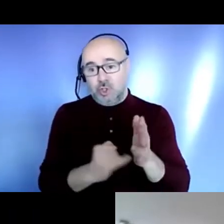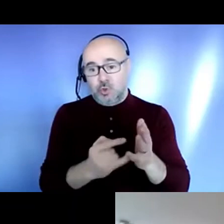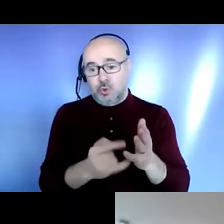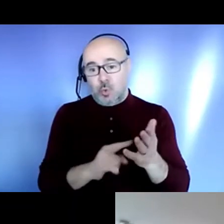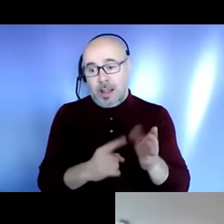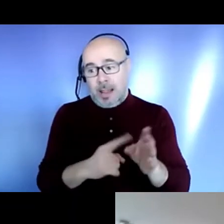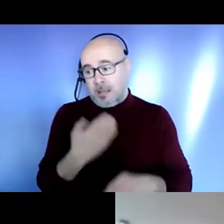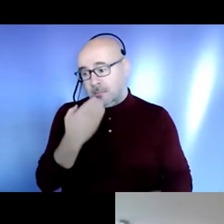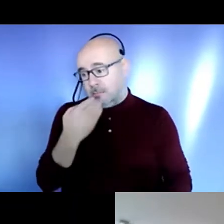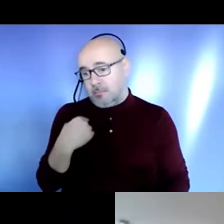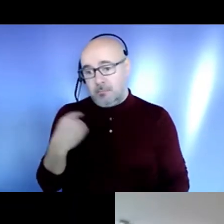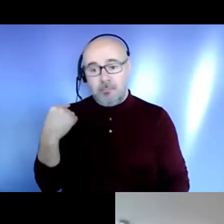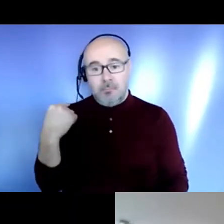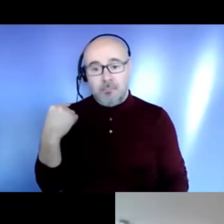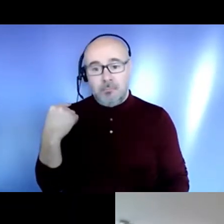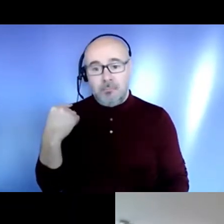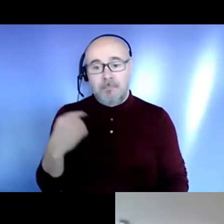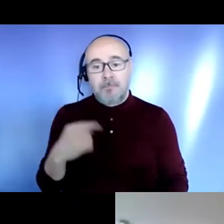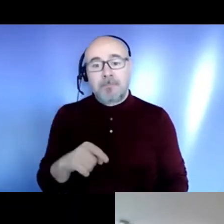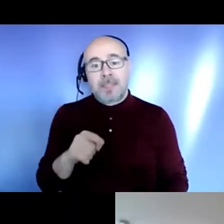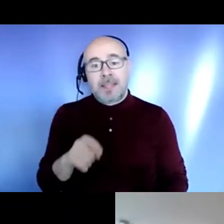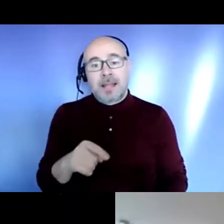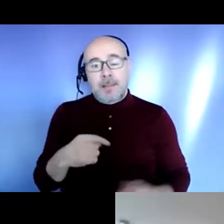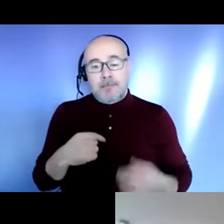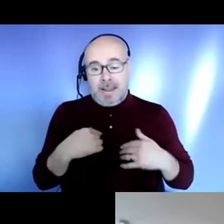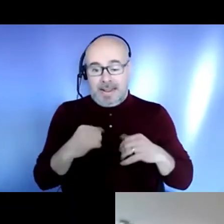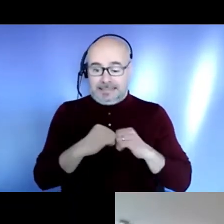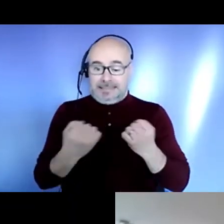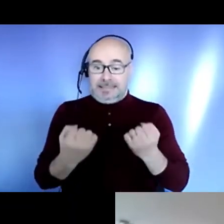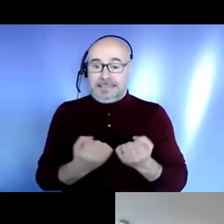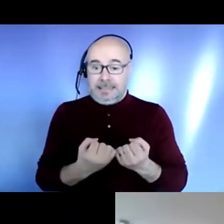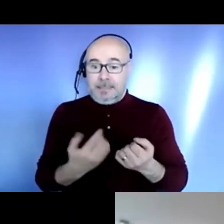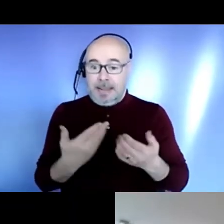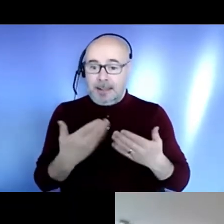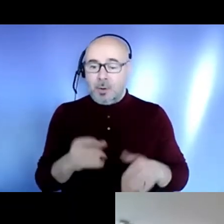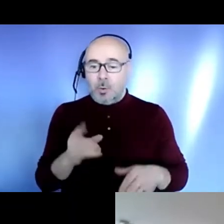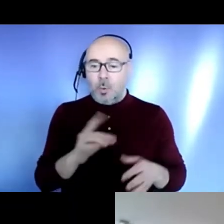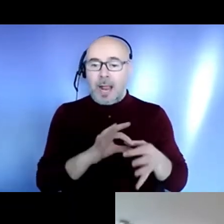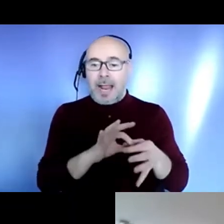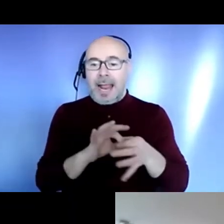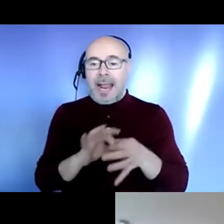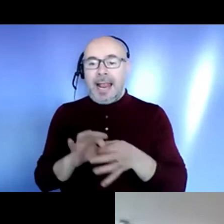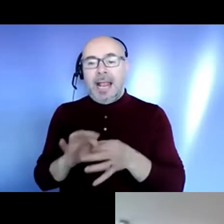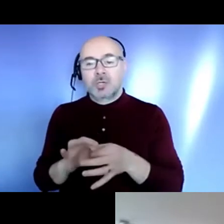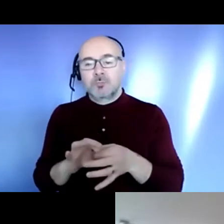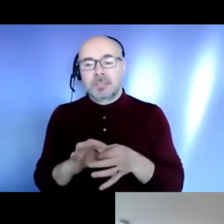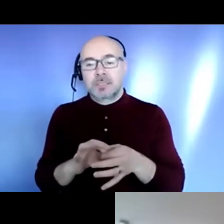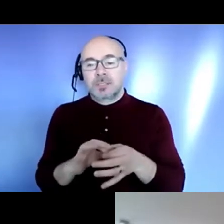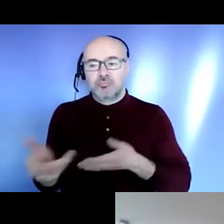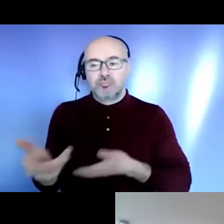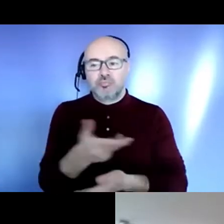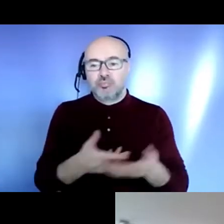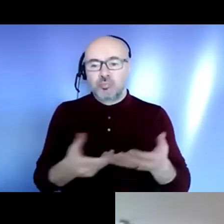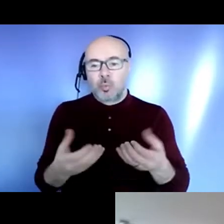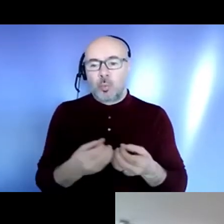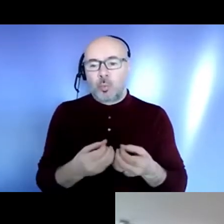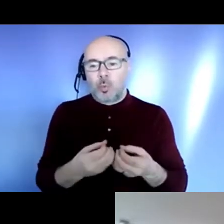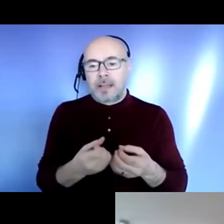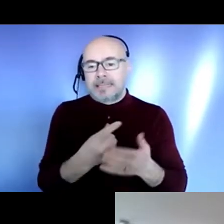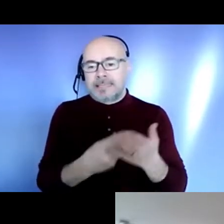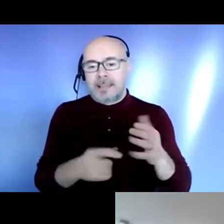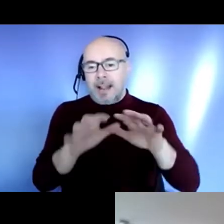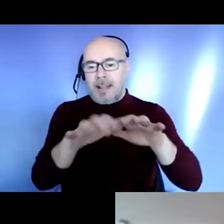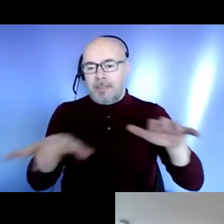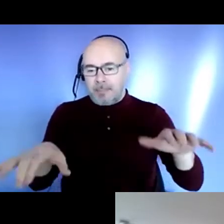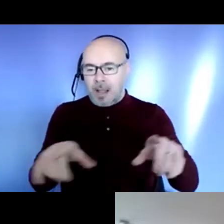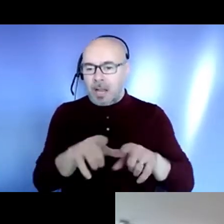year, my team undertook an extensive engagement programme with disabled people and organisations that represented